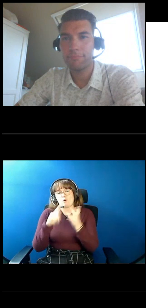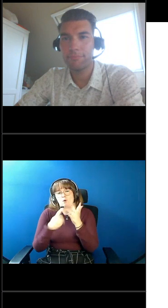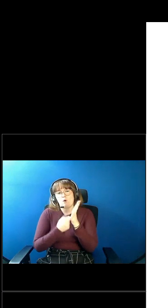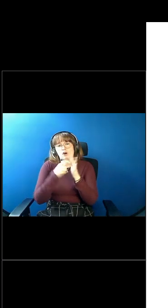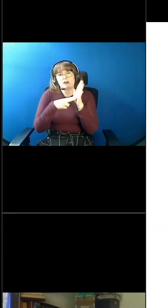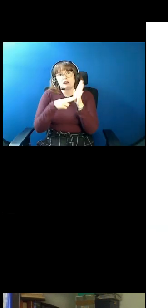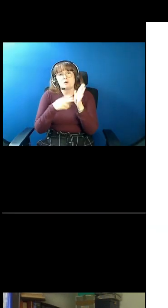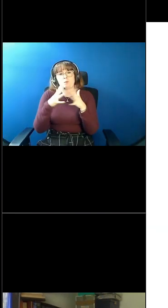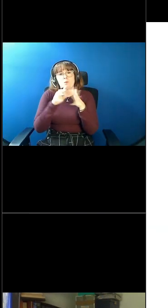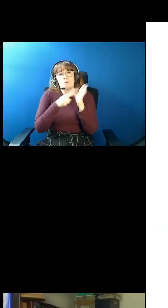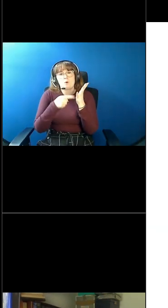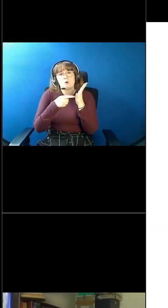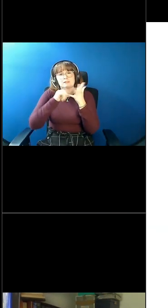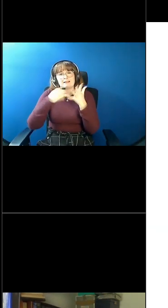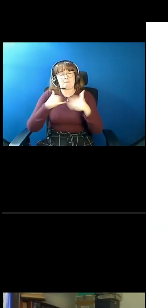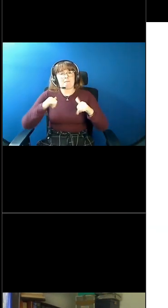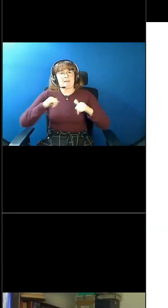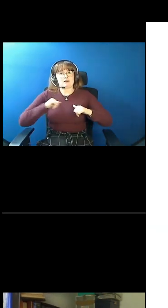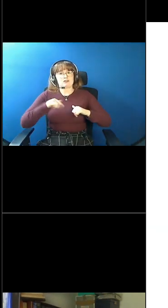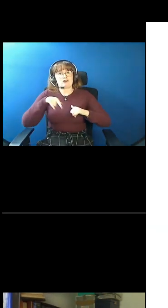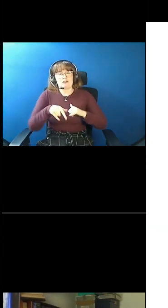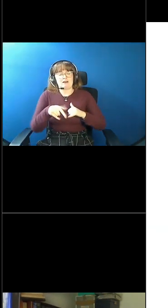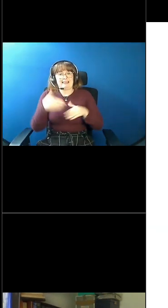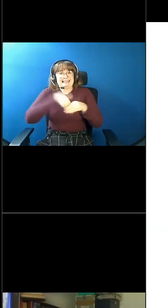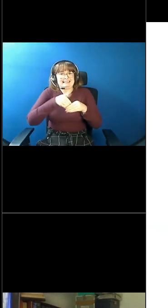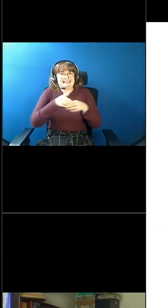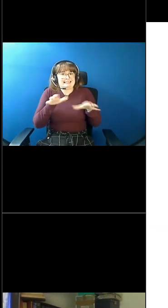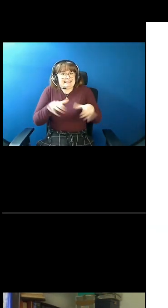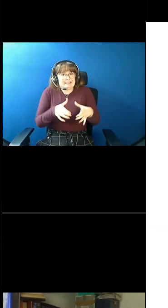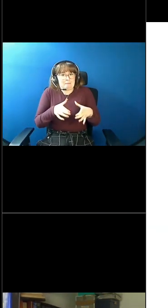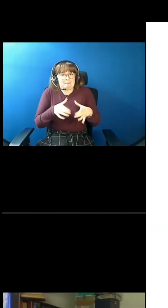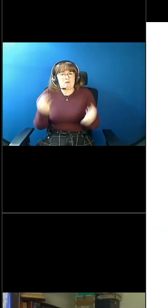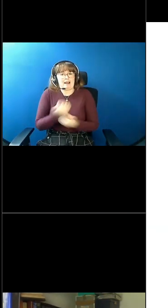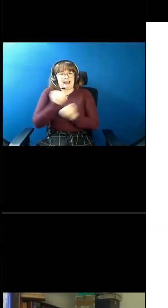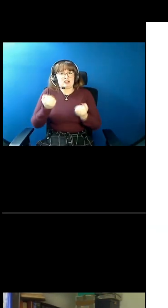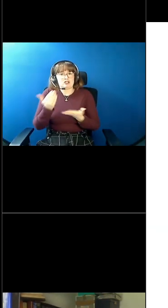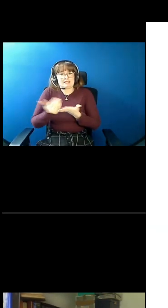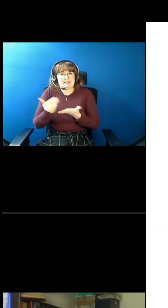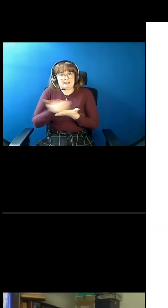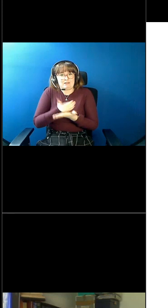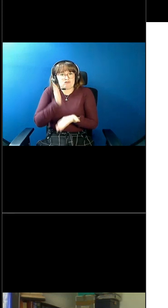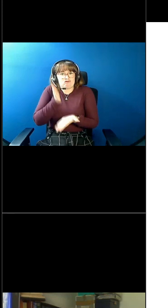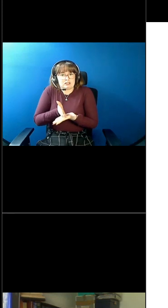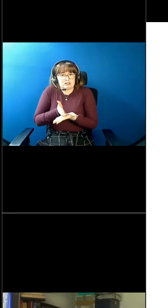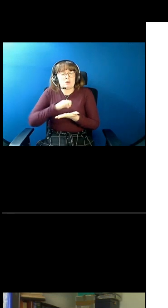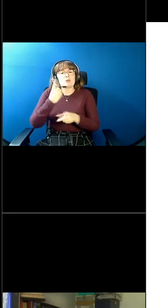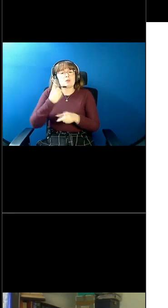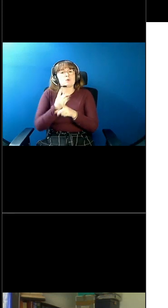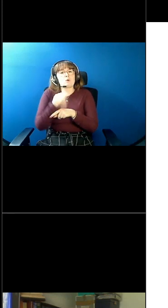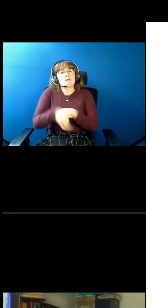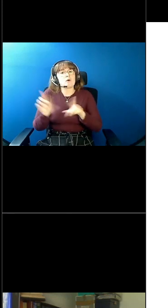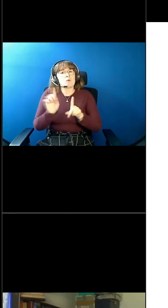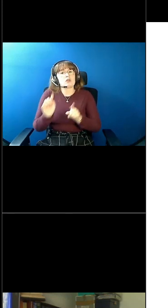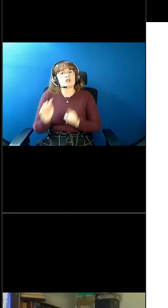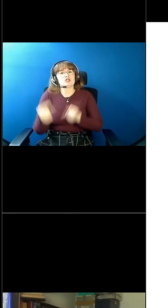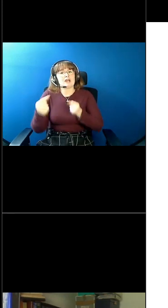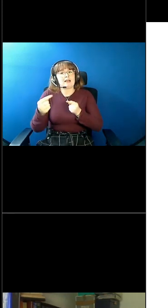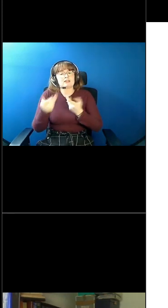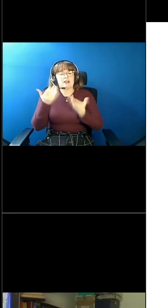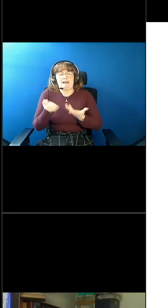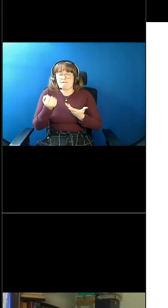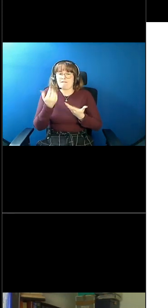Low Carbon in the Insight team at Energy Saving Trust. I'm going to talk a little bit about the challenge that we're facing, why we're